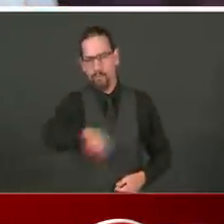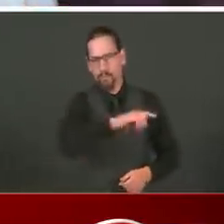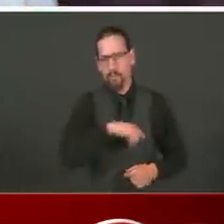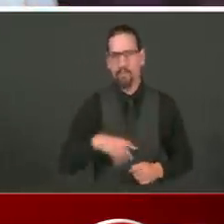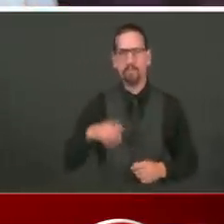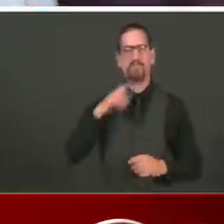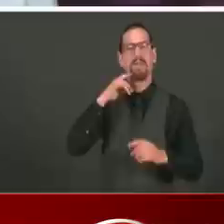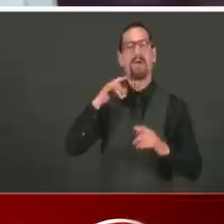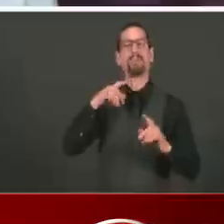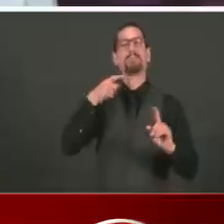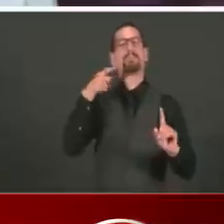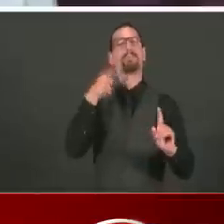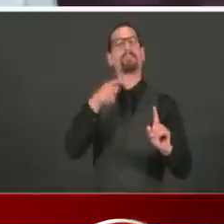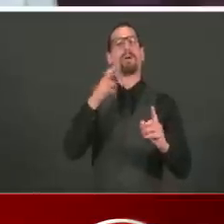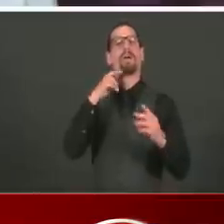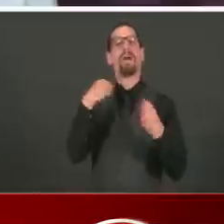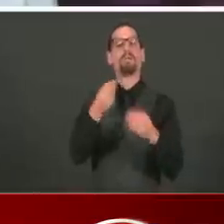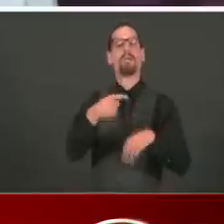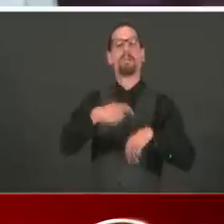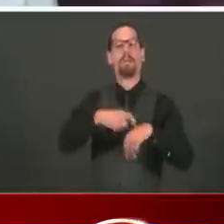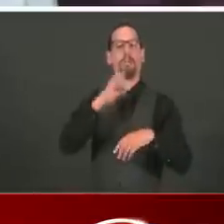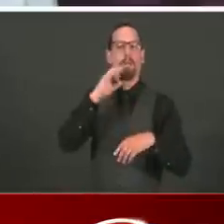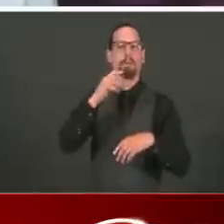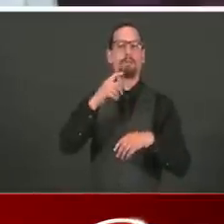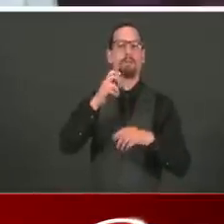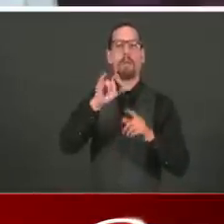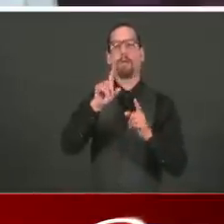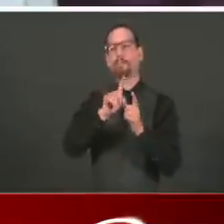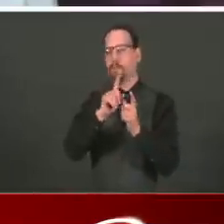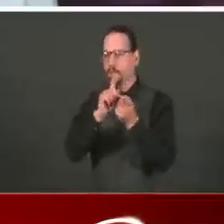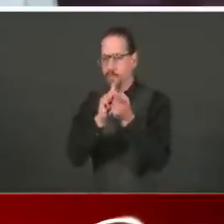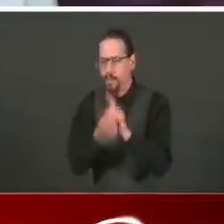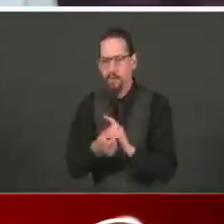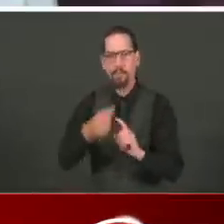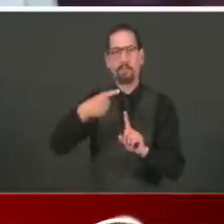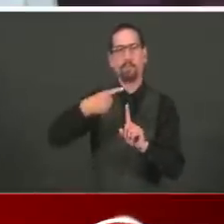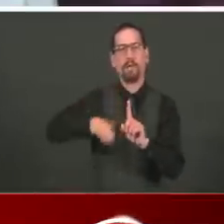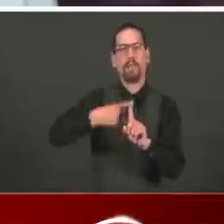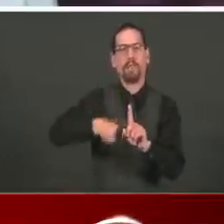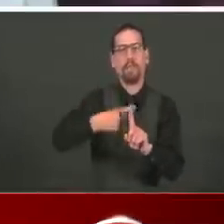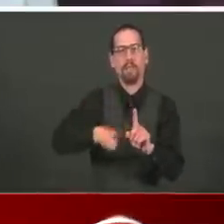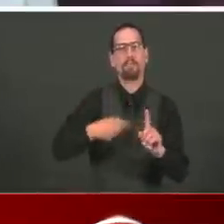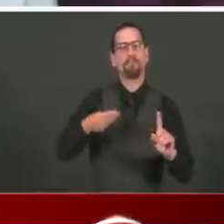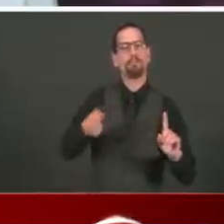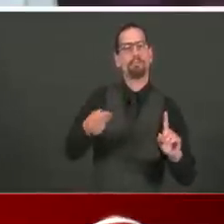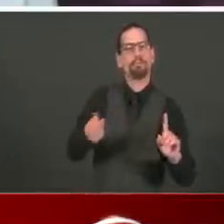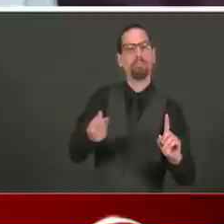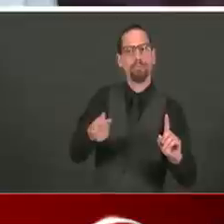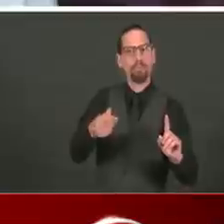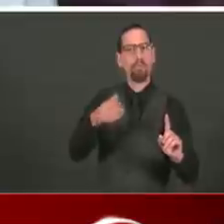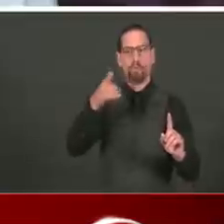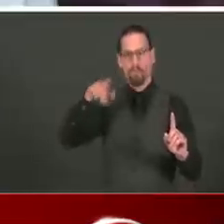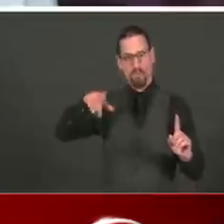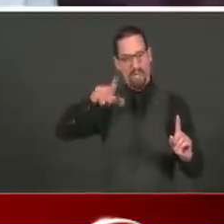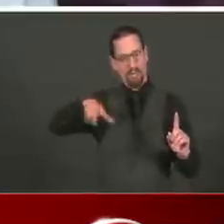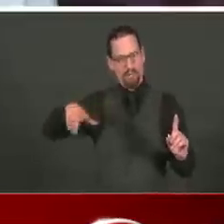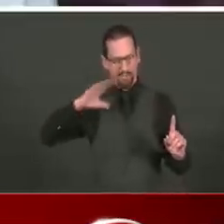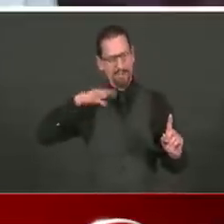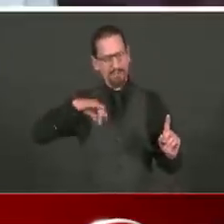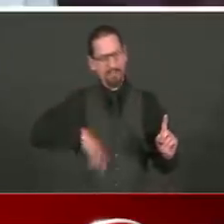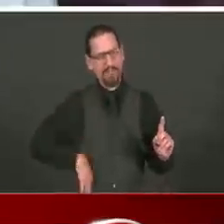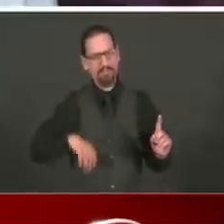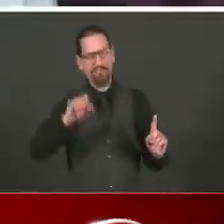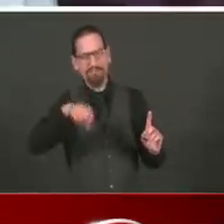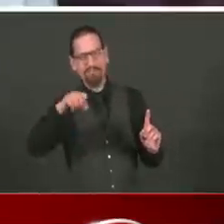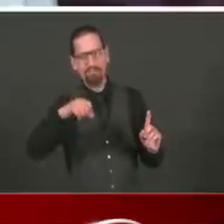multi-month payment plan. It's good for the landlord because it keeps the tenant there and they continue to pay rent.